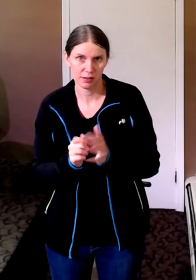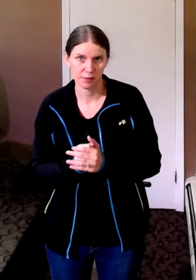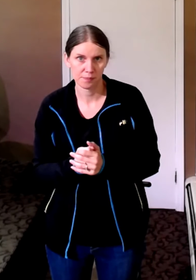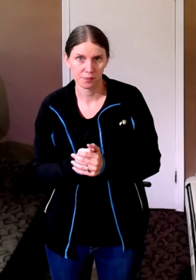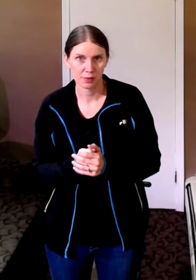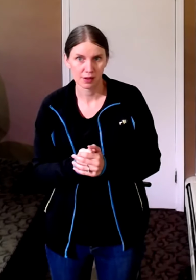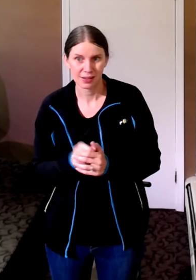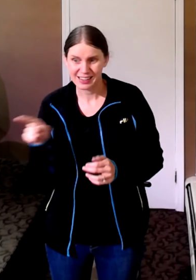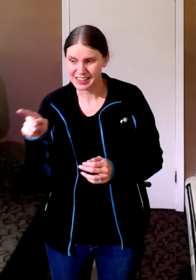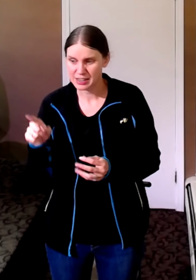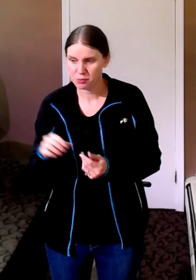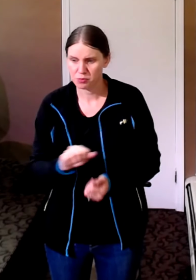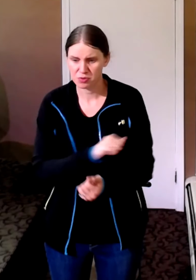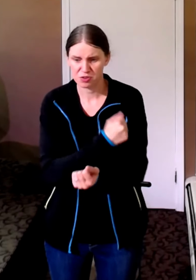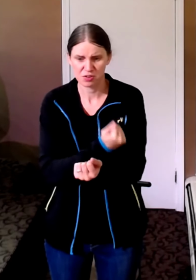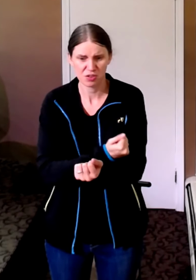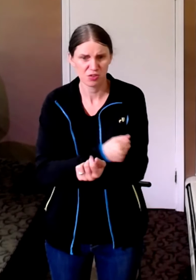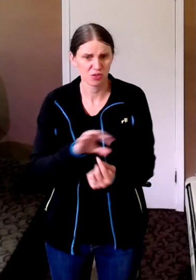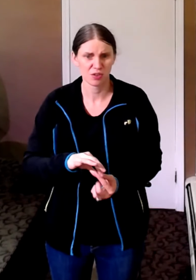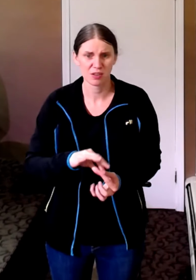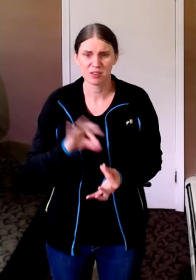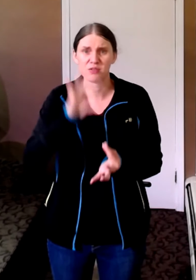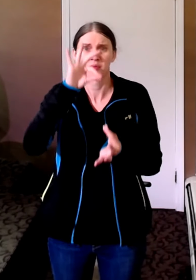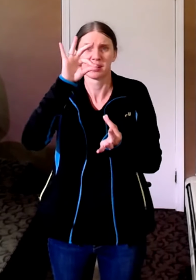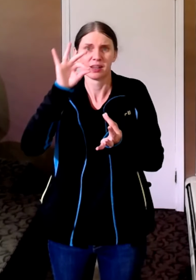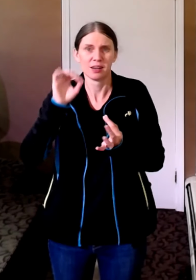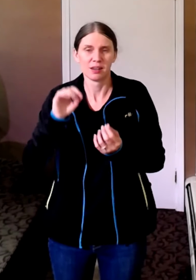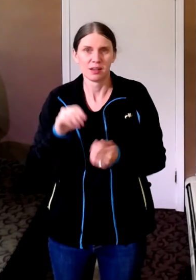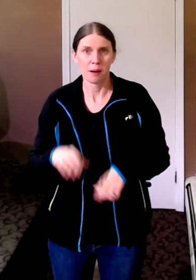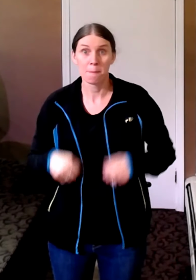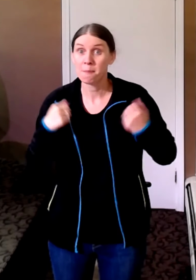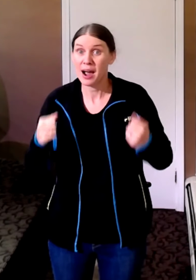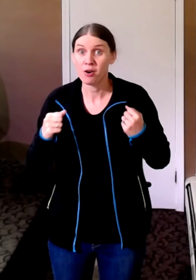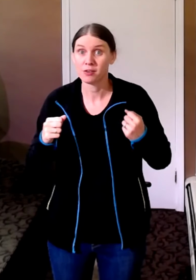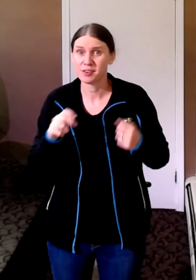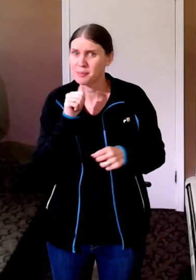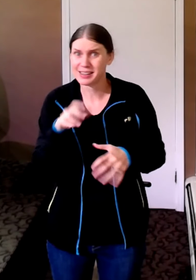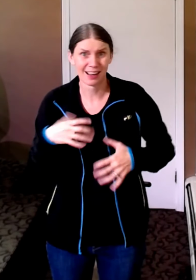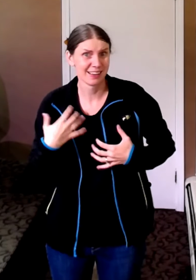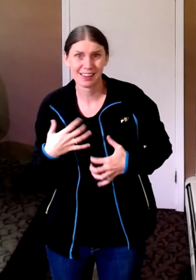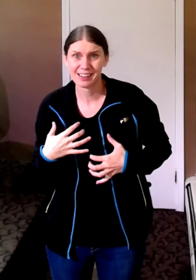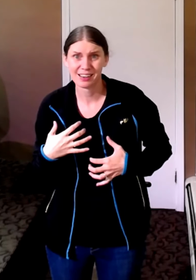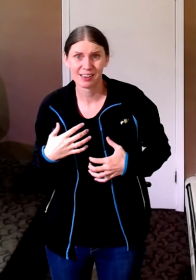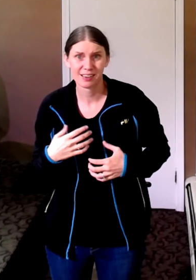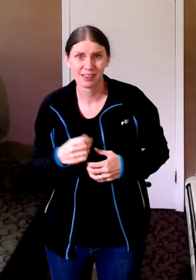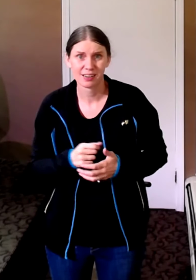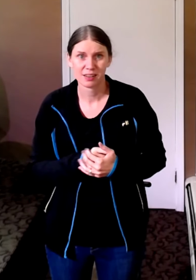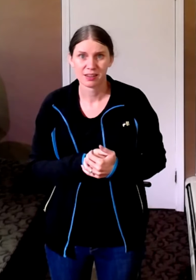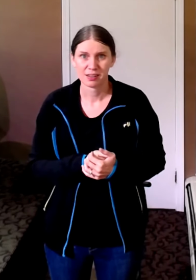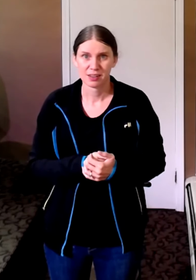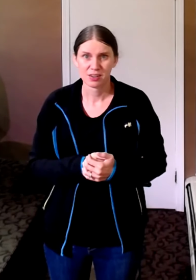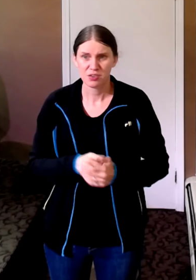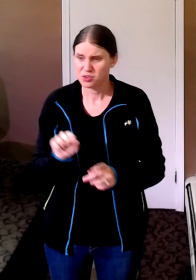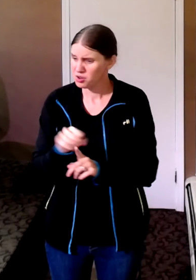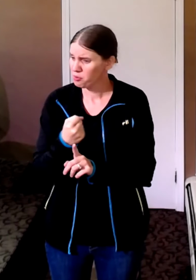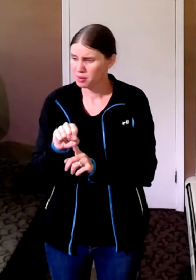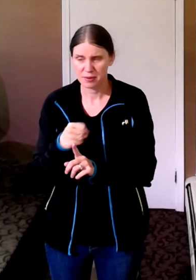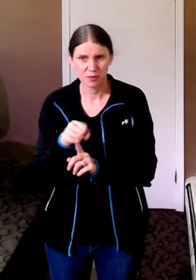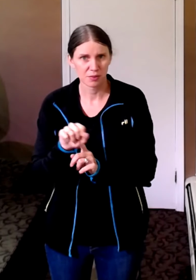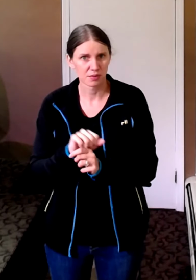He was supernatural, but He was not terrifying. He was powerful, but there was no malice in Him at